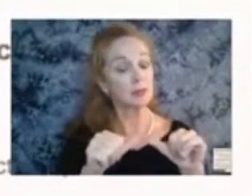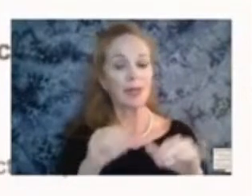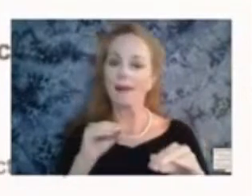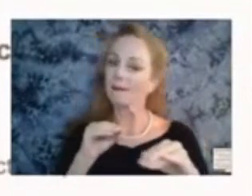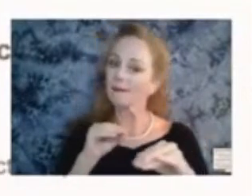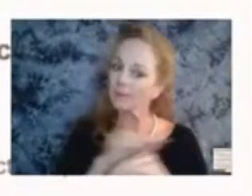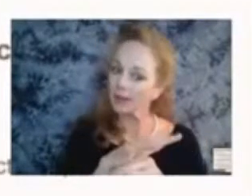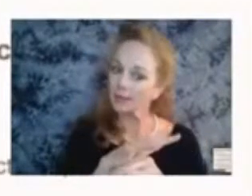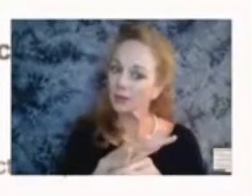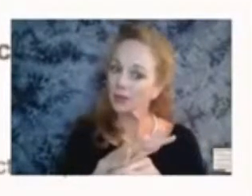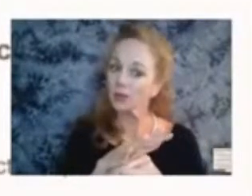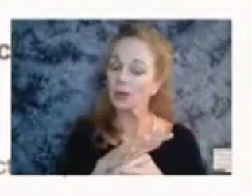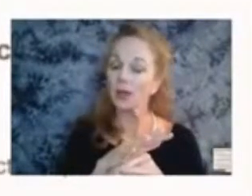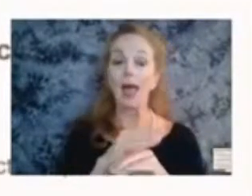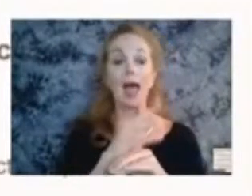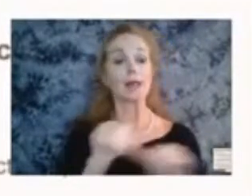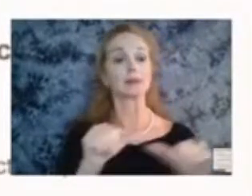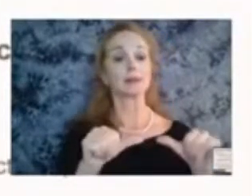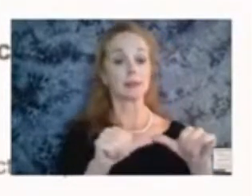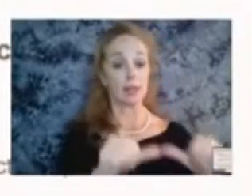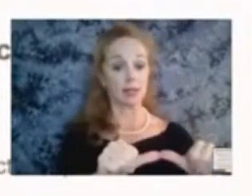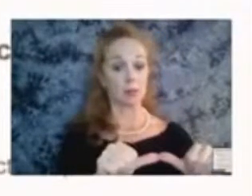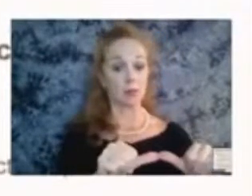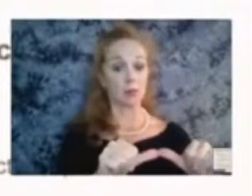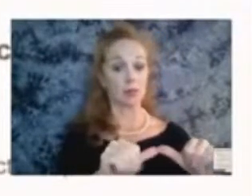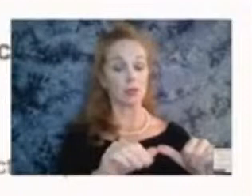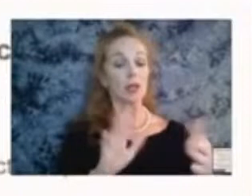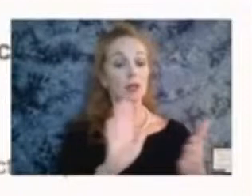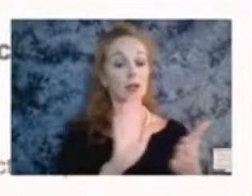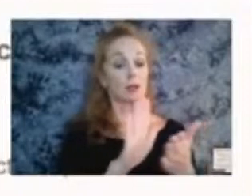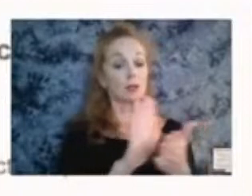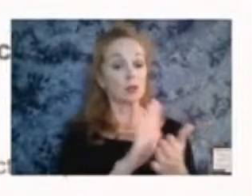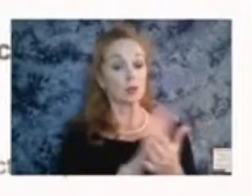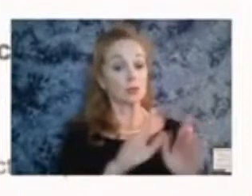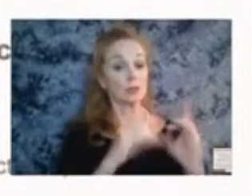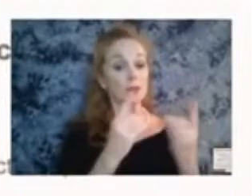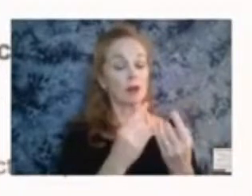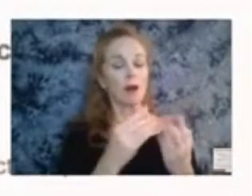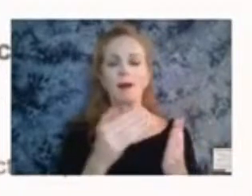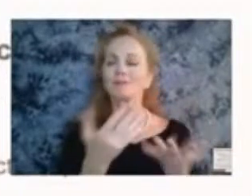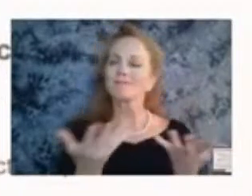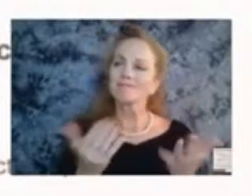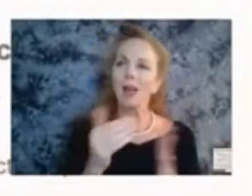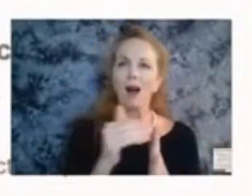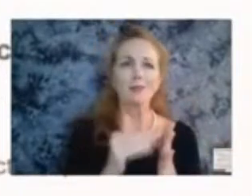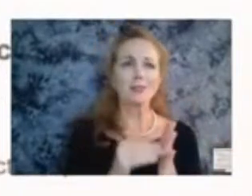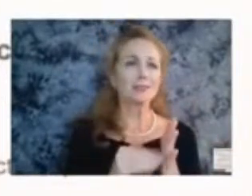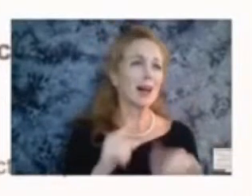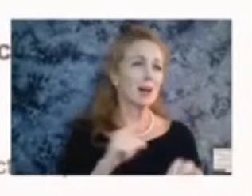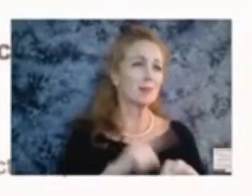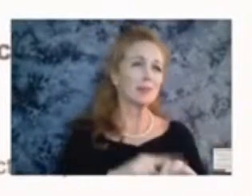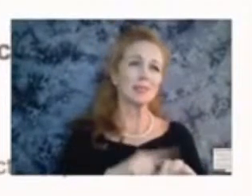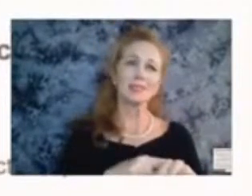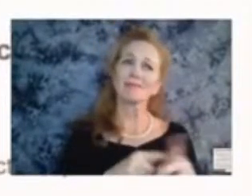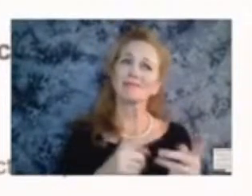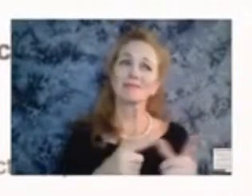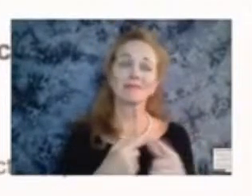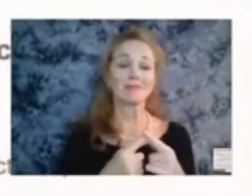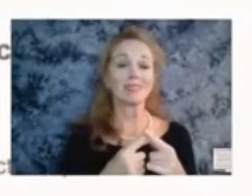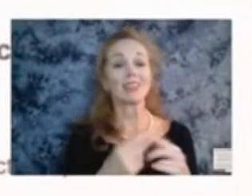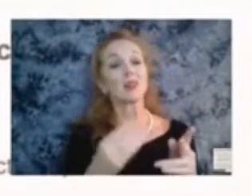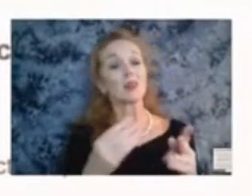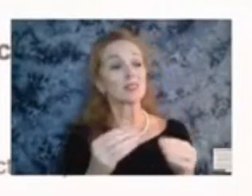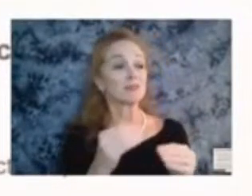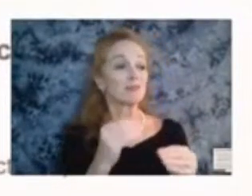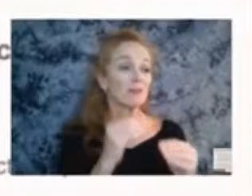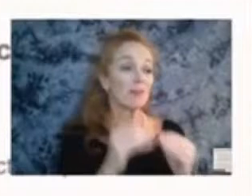it is sustainable in our school district. Because oftentimes these things don't come with just one-time cost. There is maintenance cost, there's